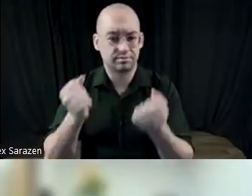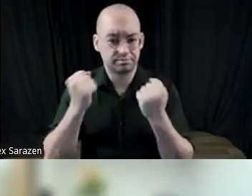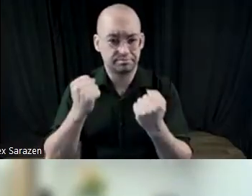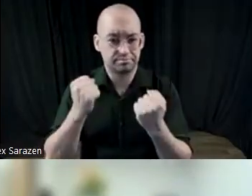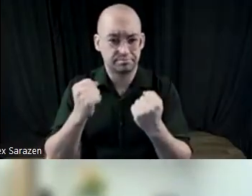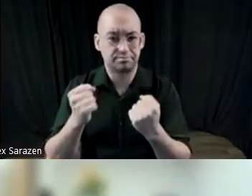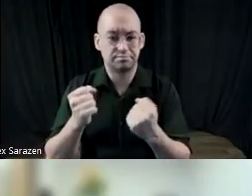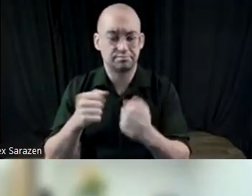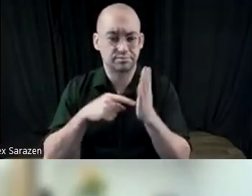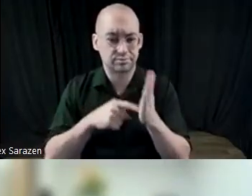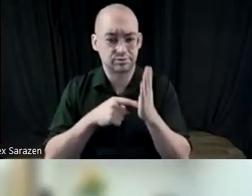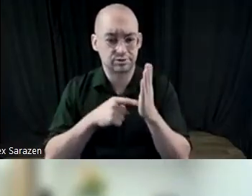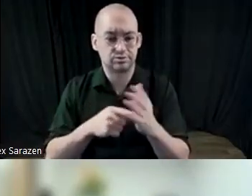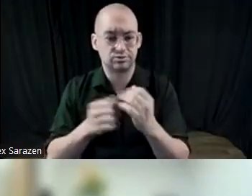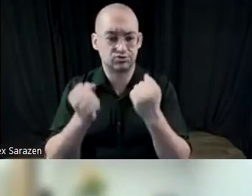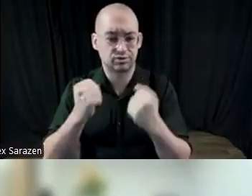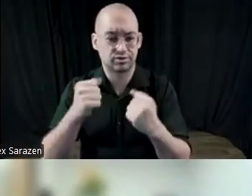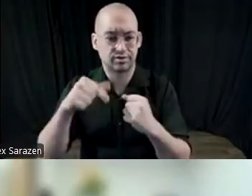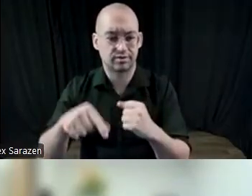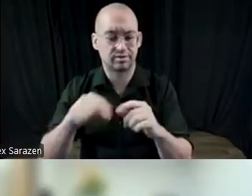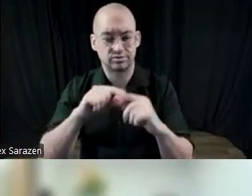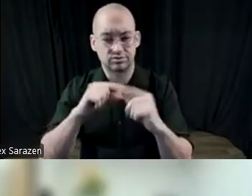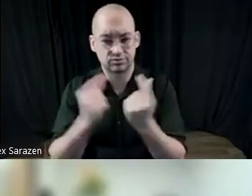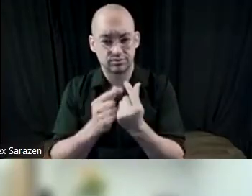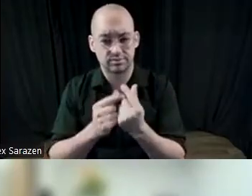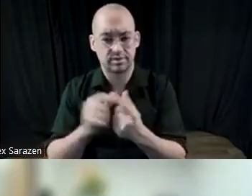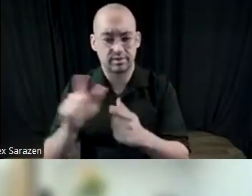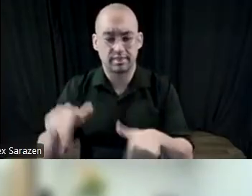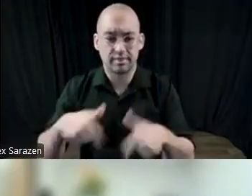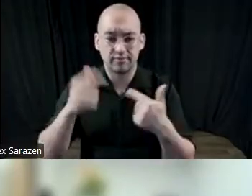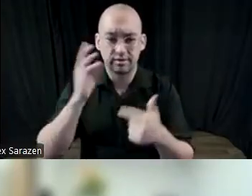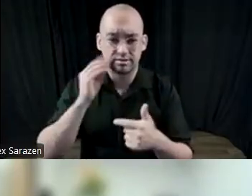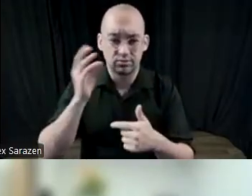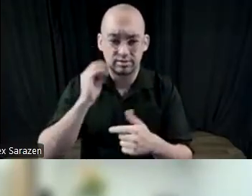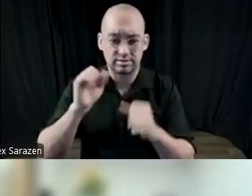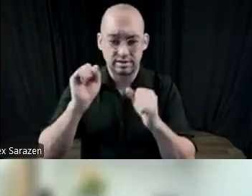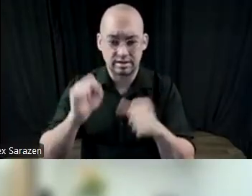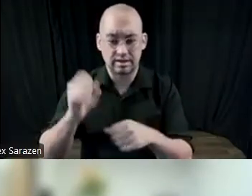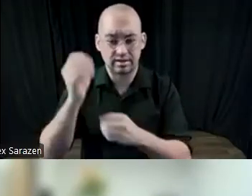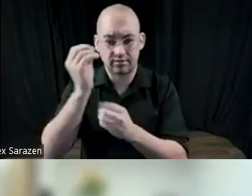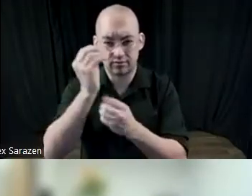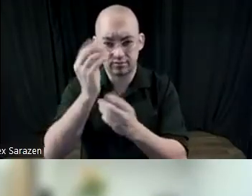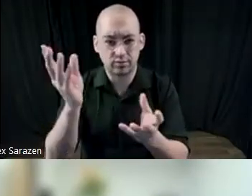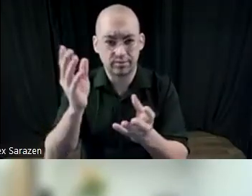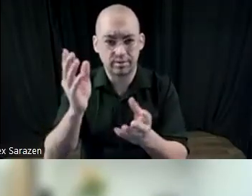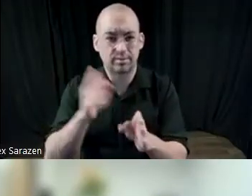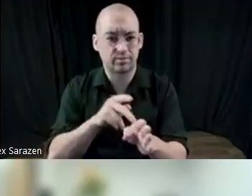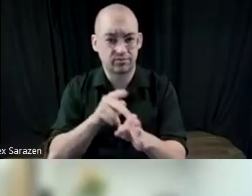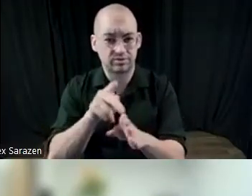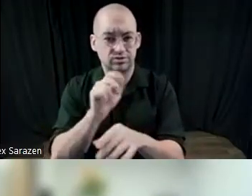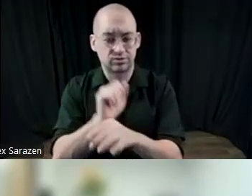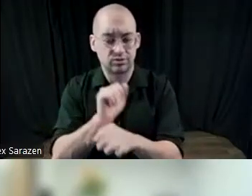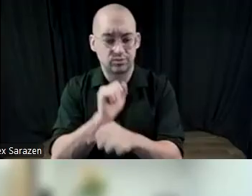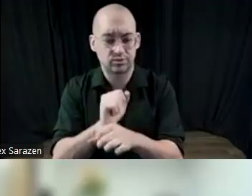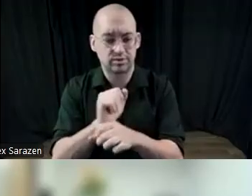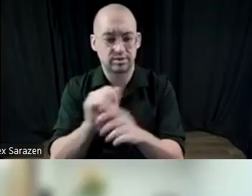it shows the strength of this commission where the lived experience can inform the professional work, and then we can